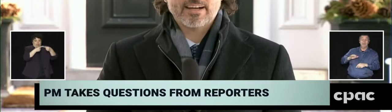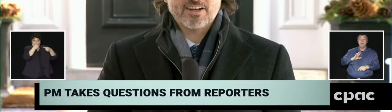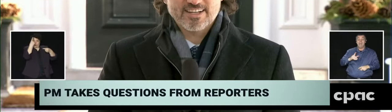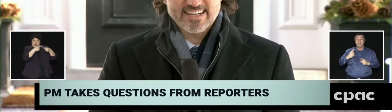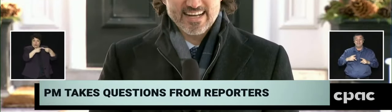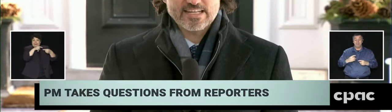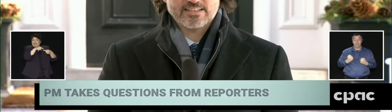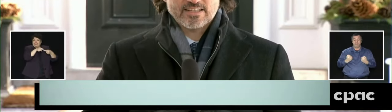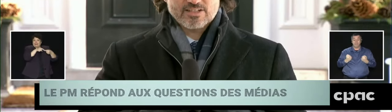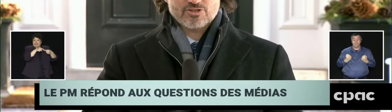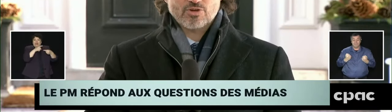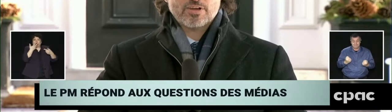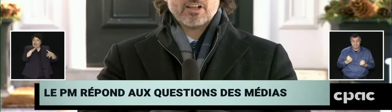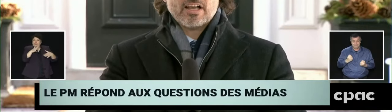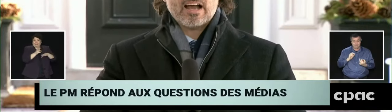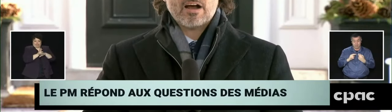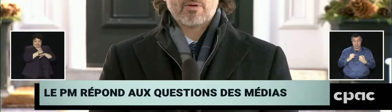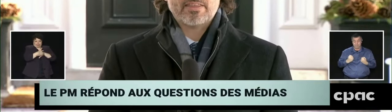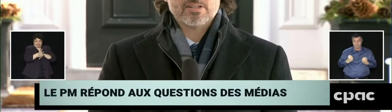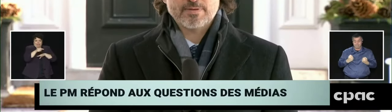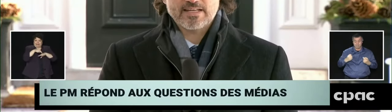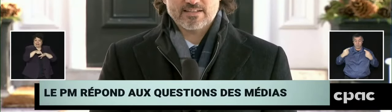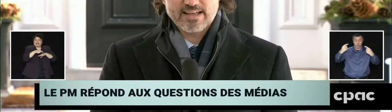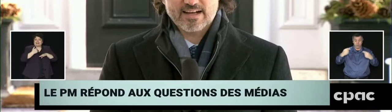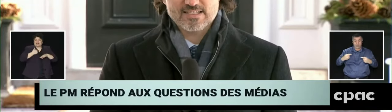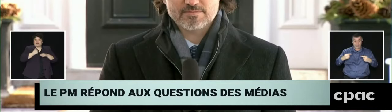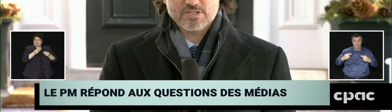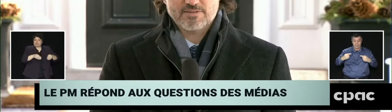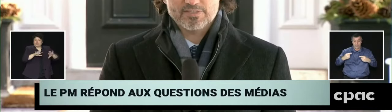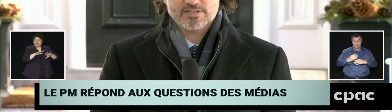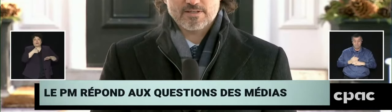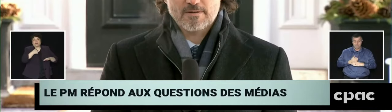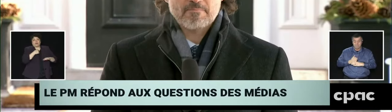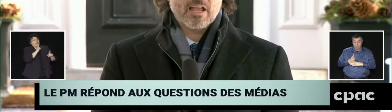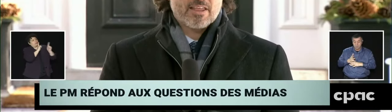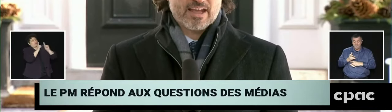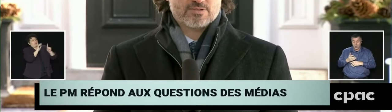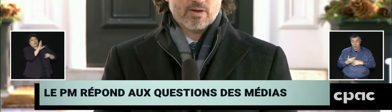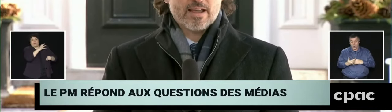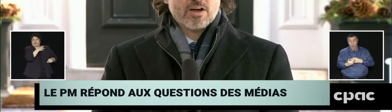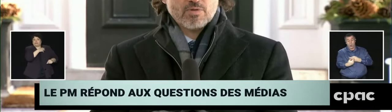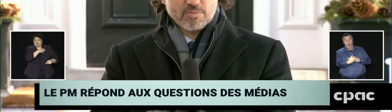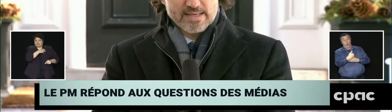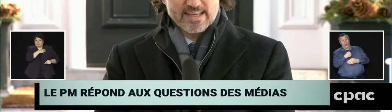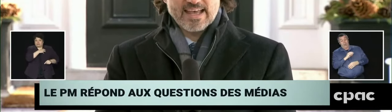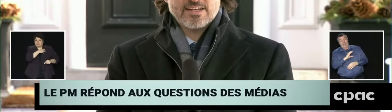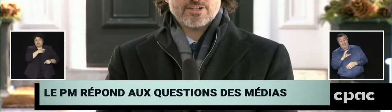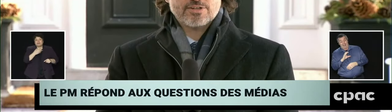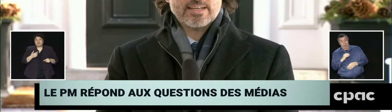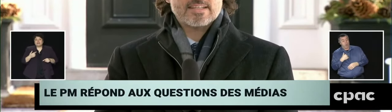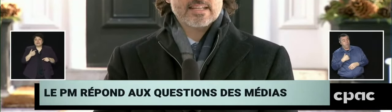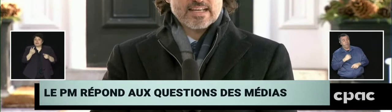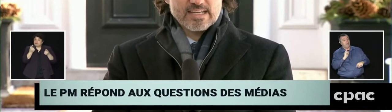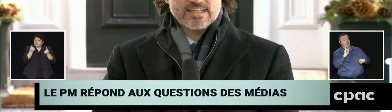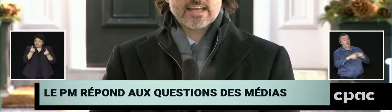they're already on Canadian soil when they're speaking to that customs officer. That's why what we can do is, in